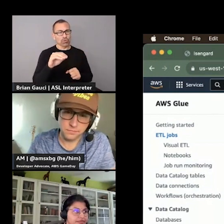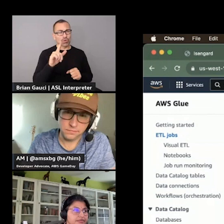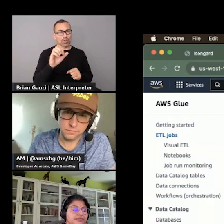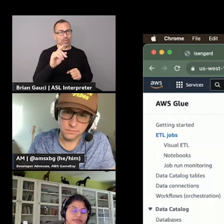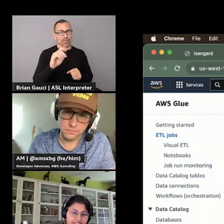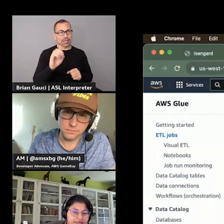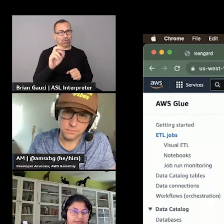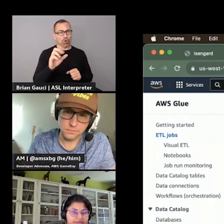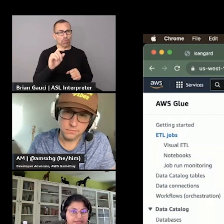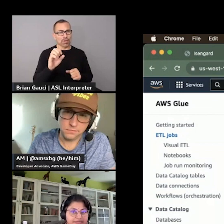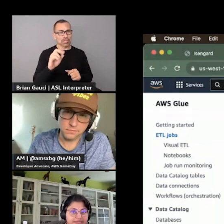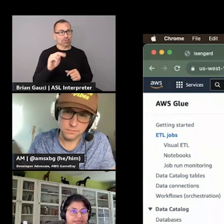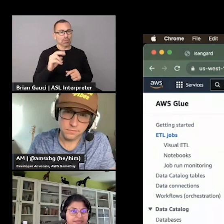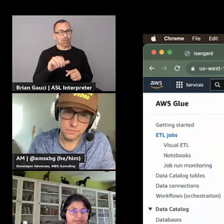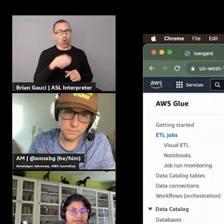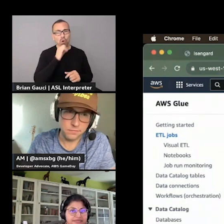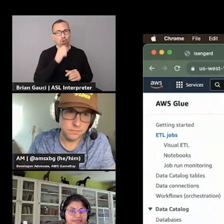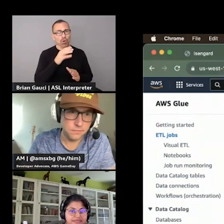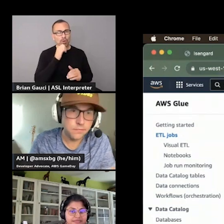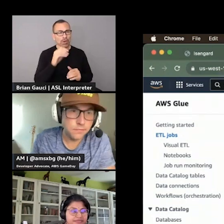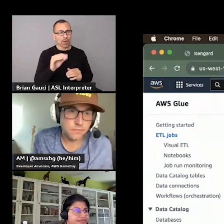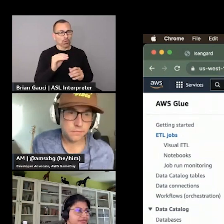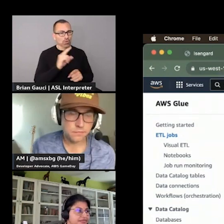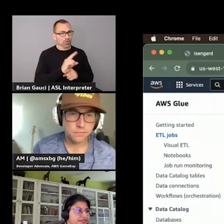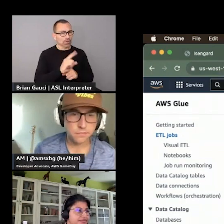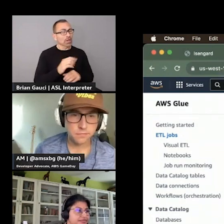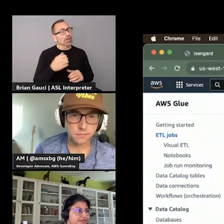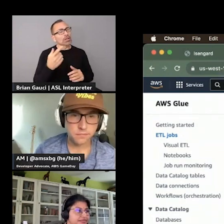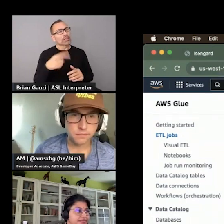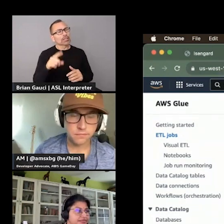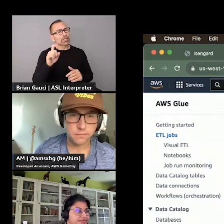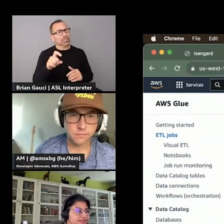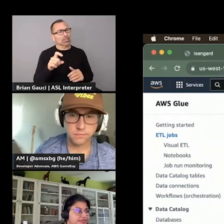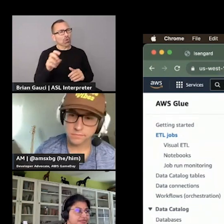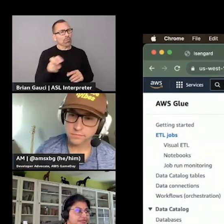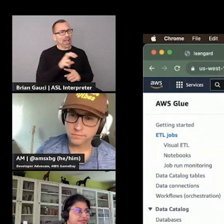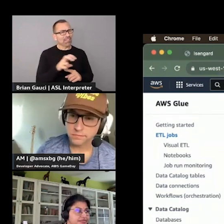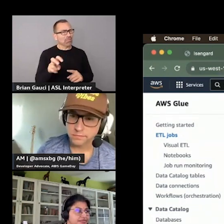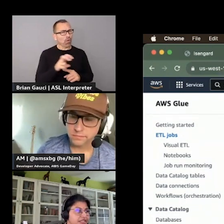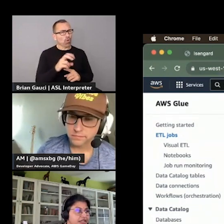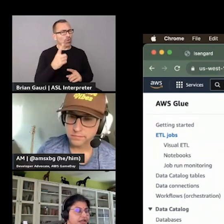vice versa. Yeah. Were you able to move back and forth, or was it a one-time change?